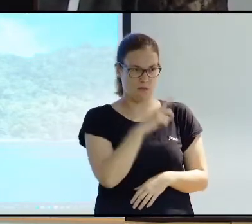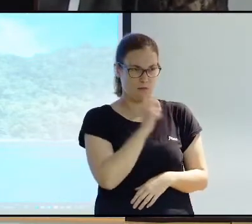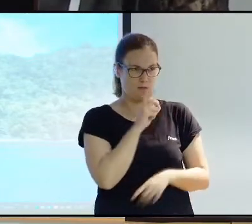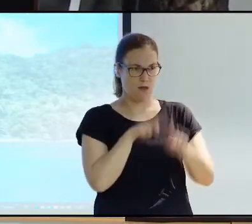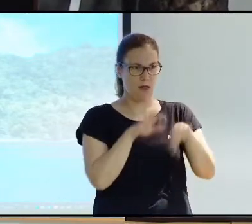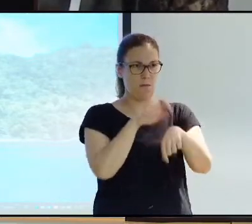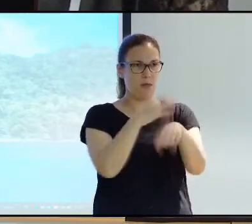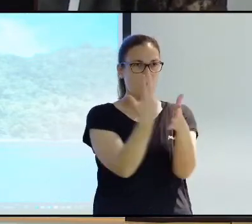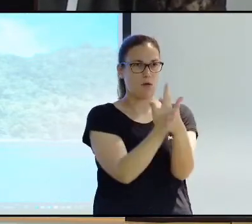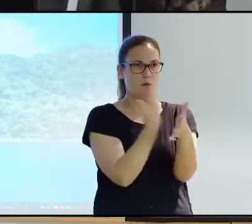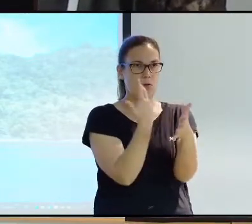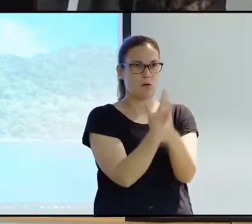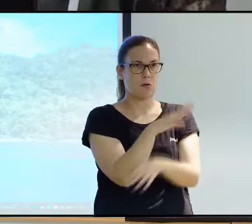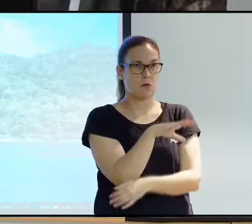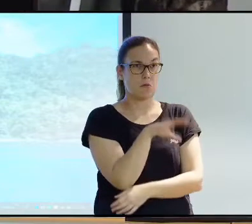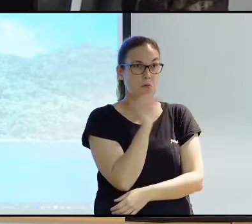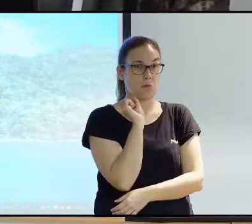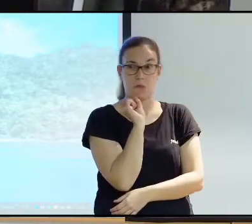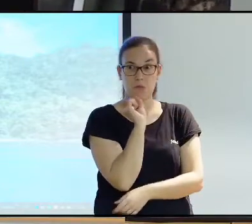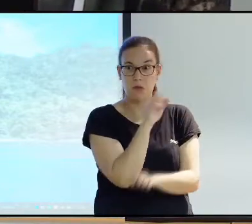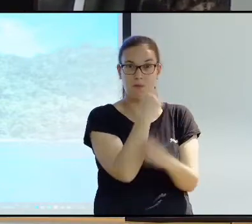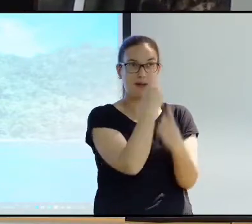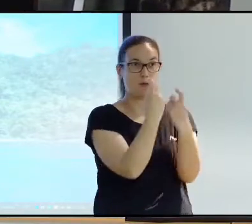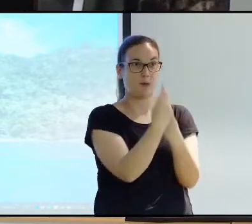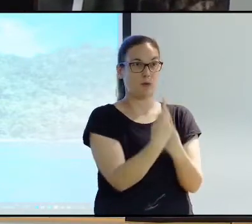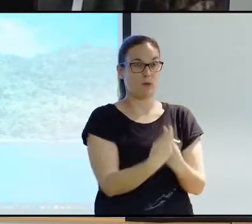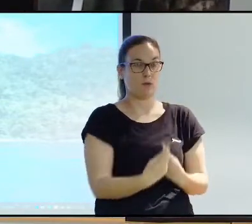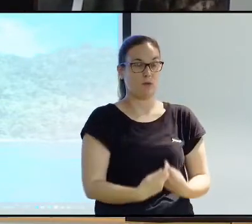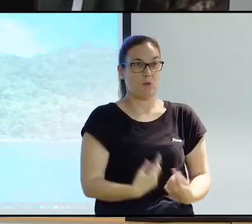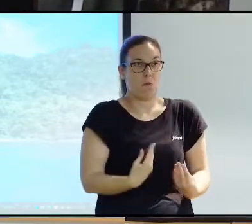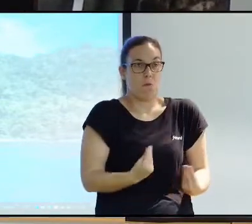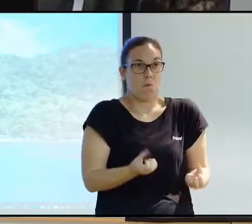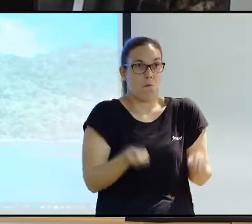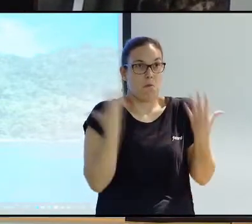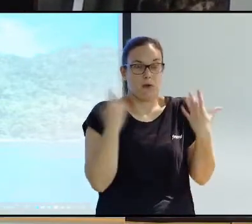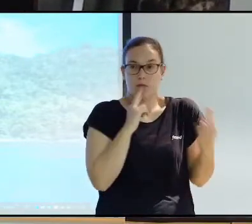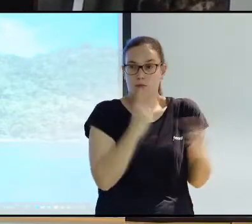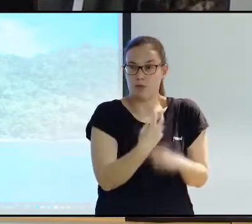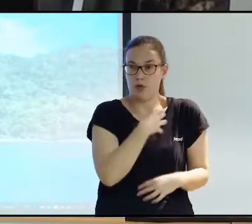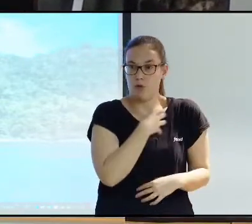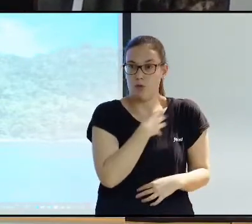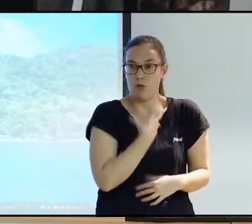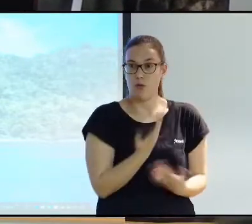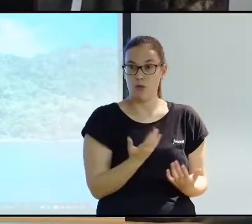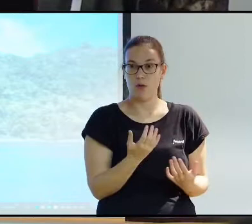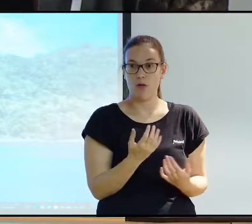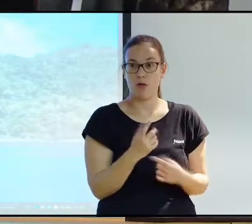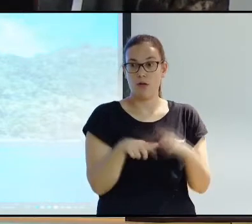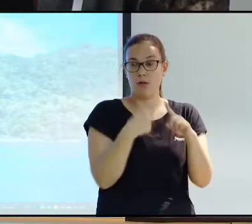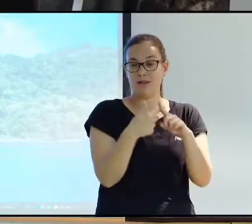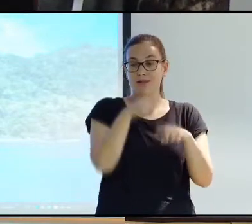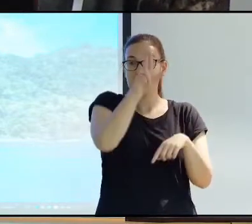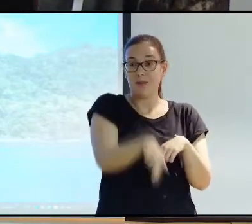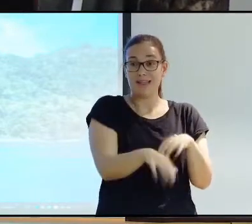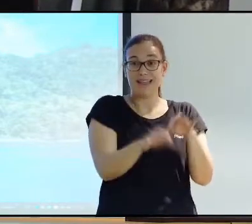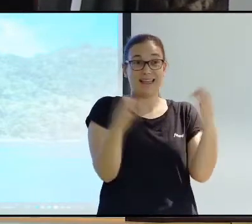is to understand doctors? Sometimes they ask me things which I don't understand, and I don't know how to answer them. So there's a payment card, because